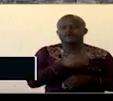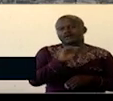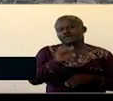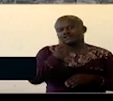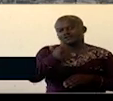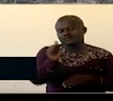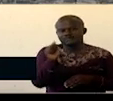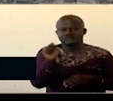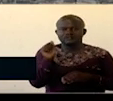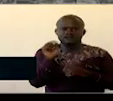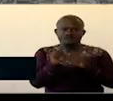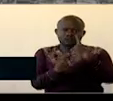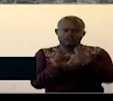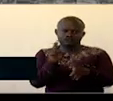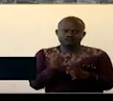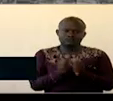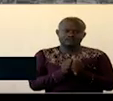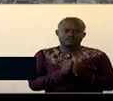this question.